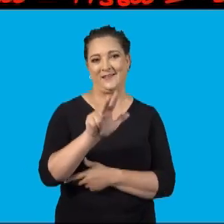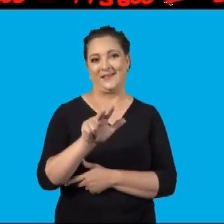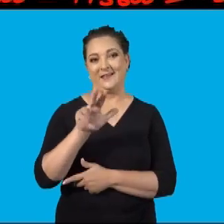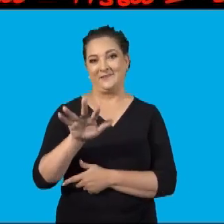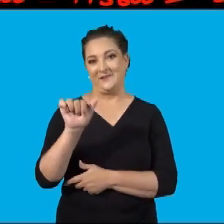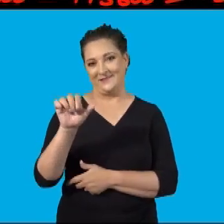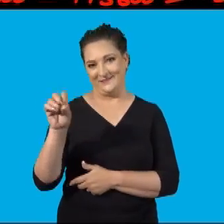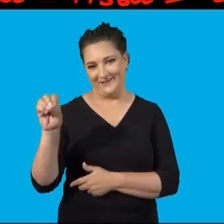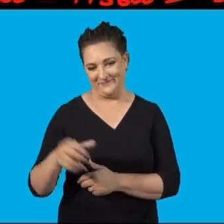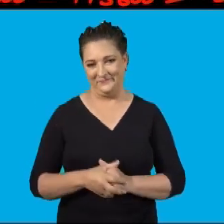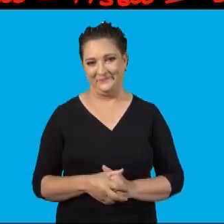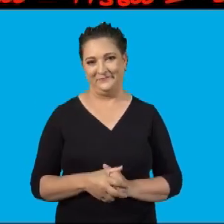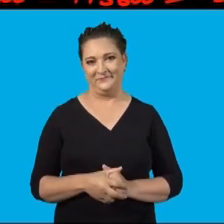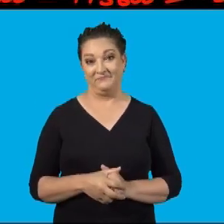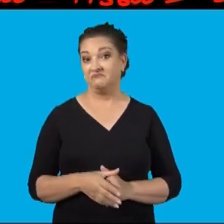asset,